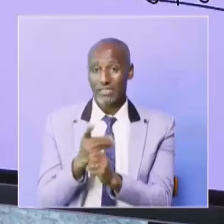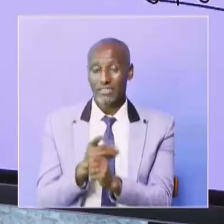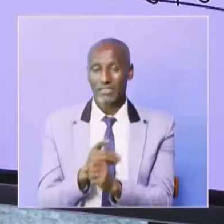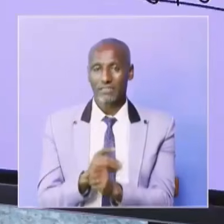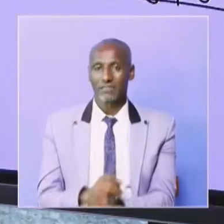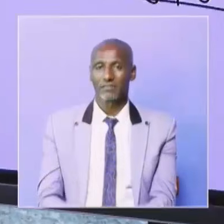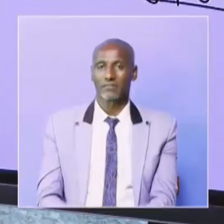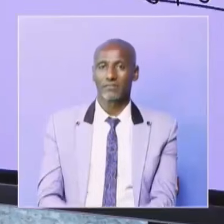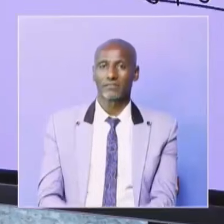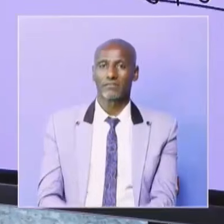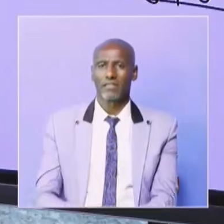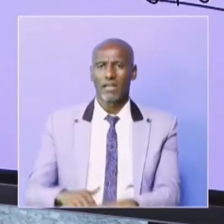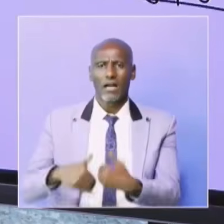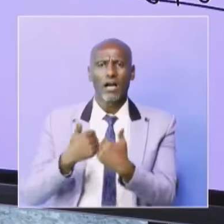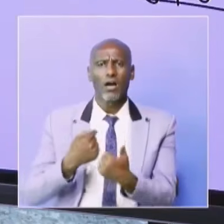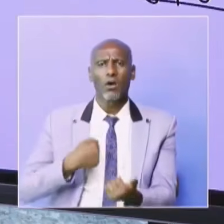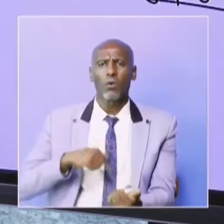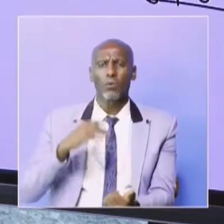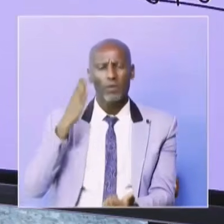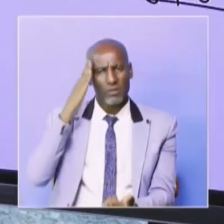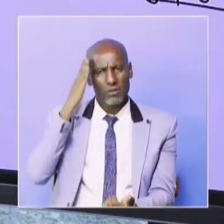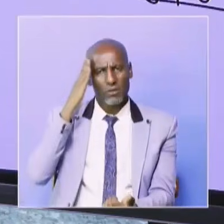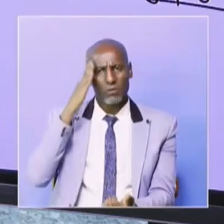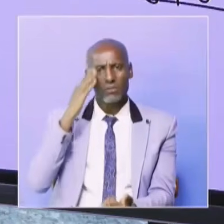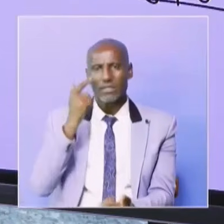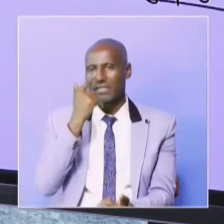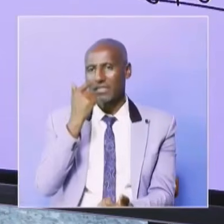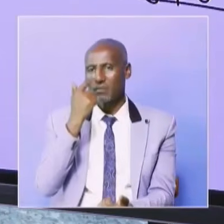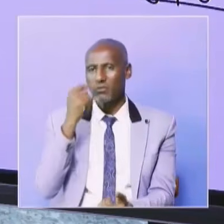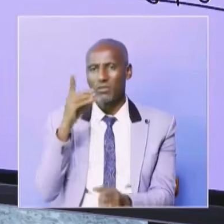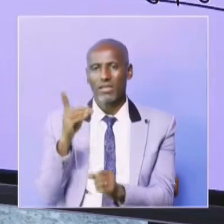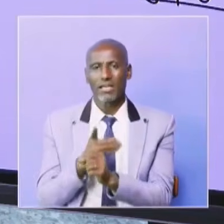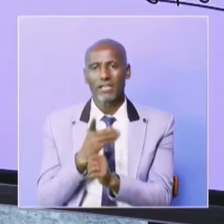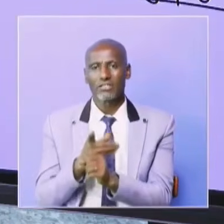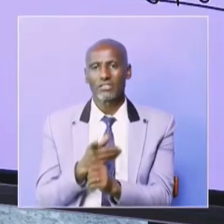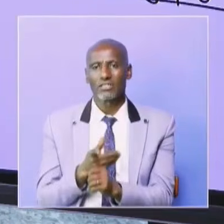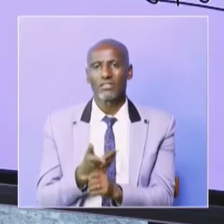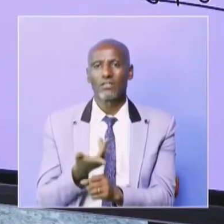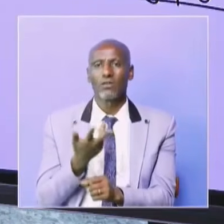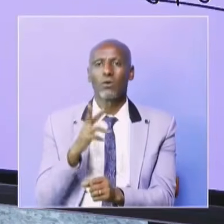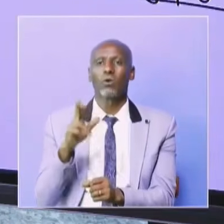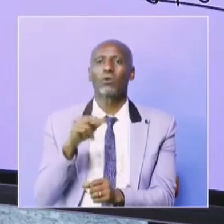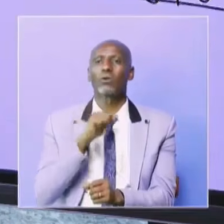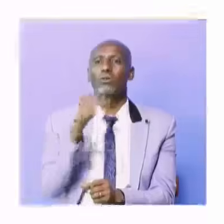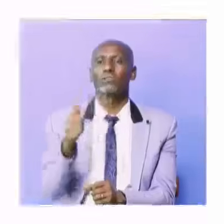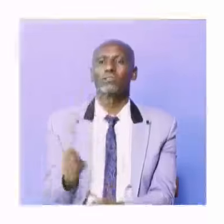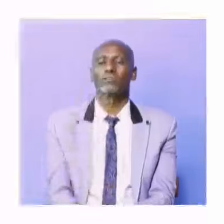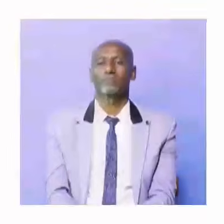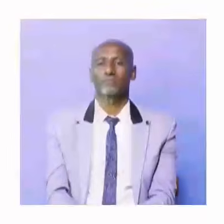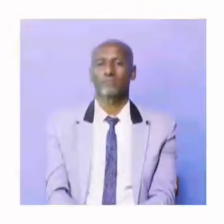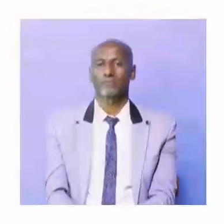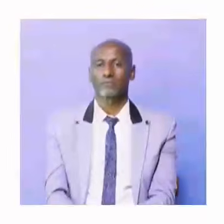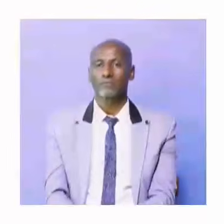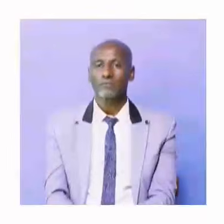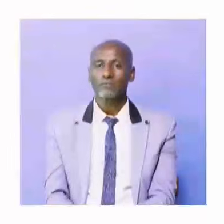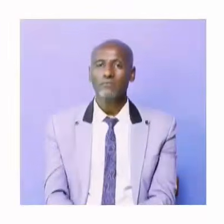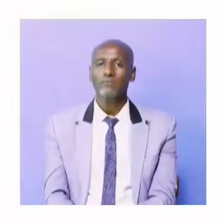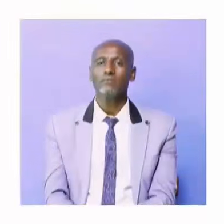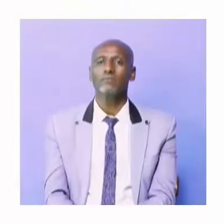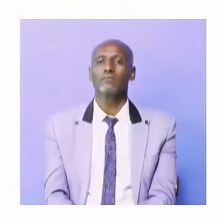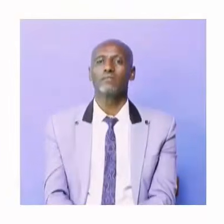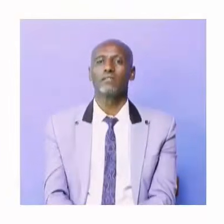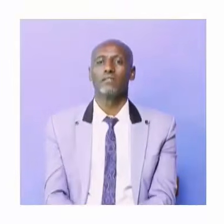question. How do we know if our sentence is habitual action? Well, let me show you an example.